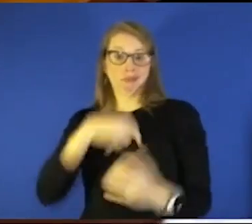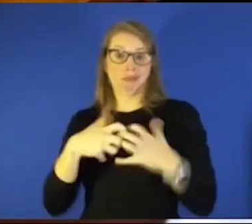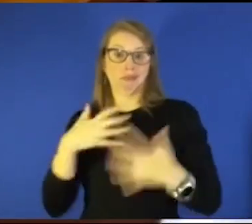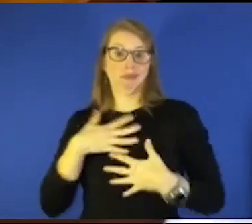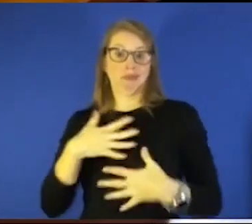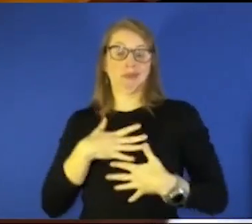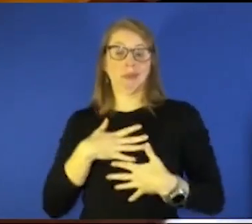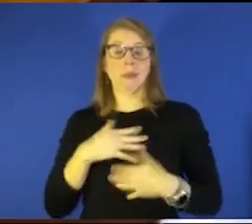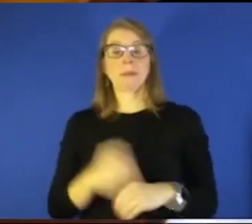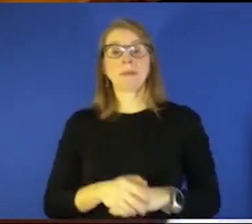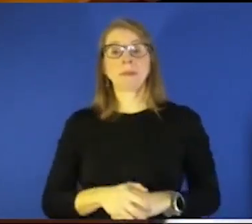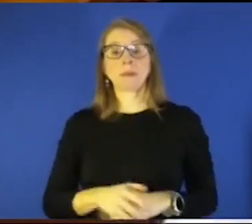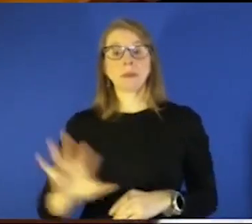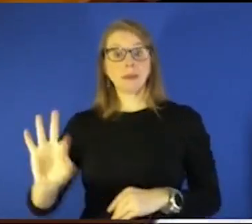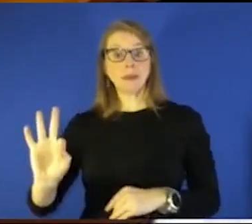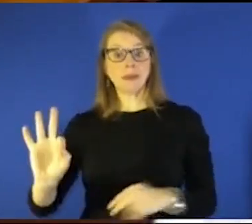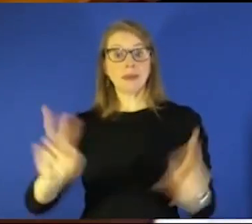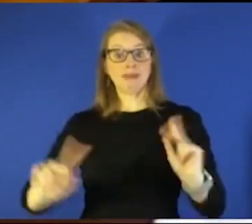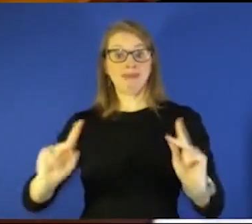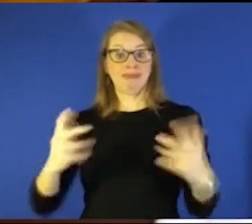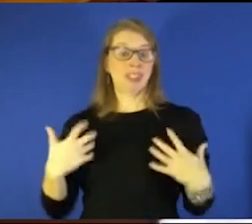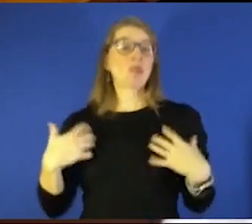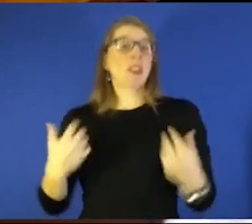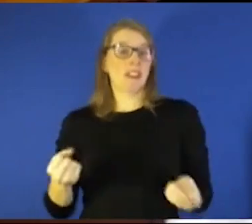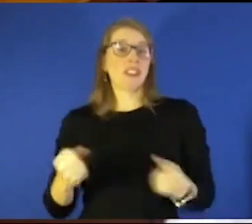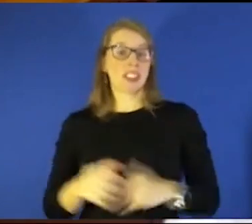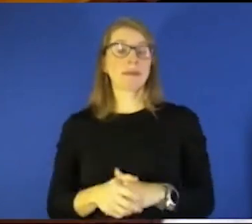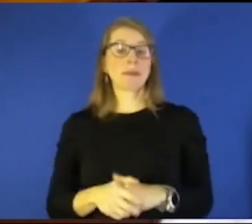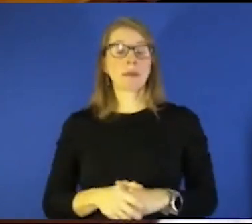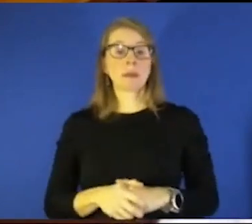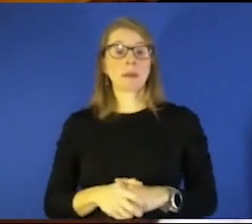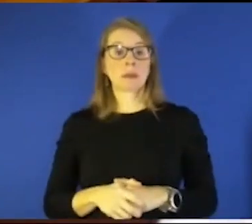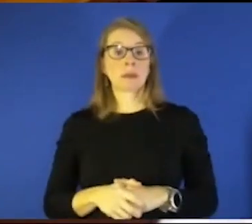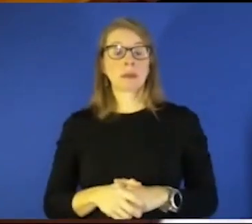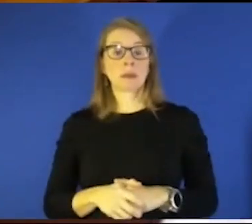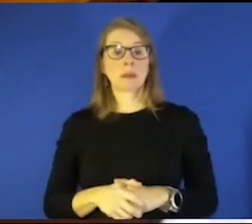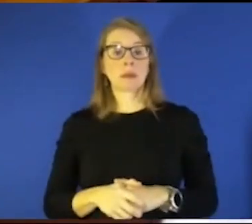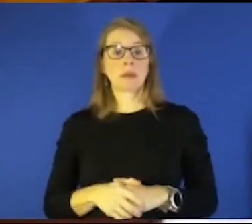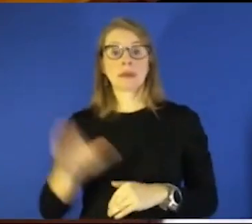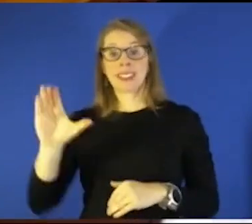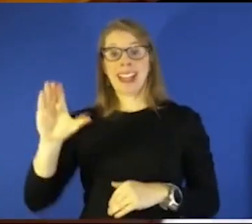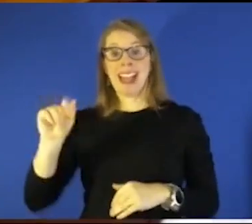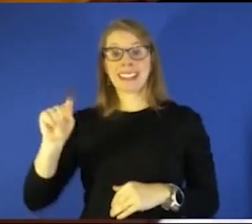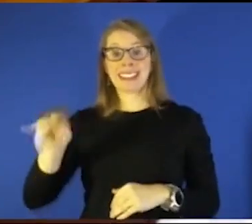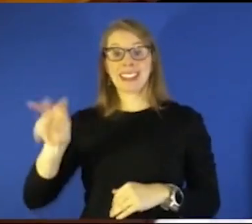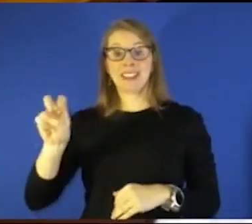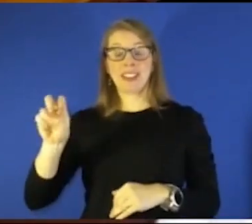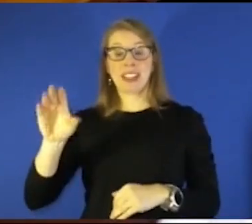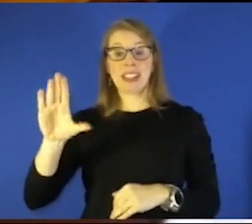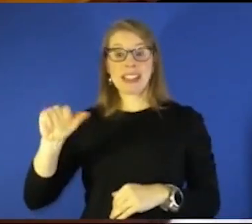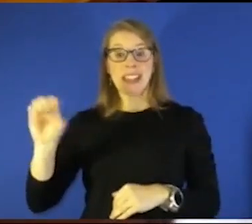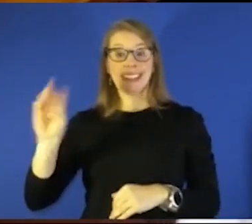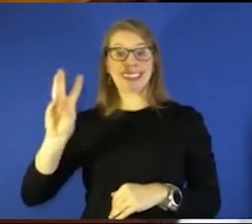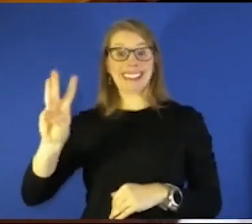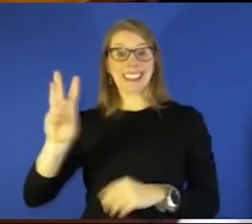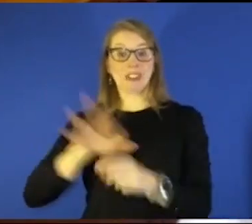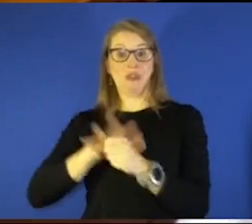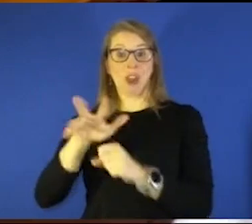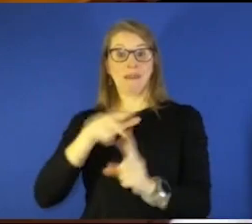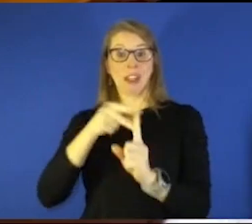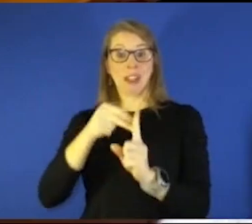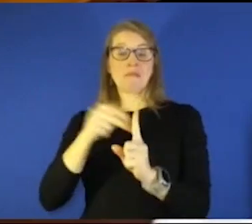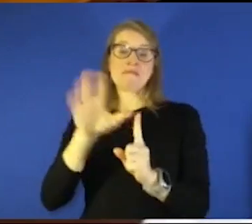have 9 folks who are recovering. Out of the active cases, 6 are fully vaccinated, so